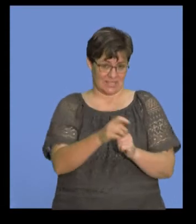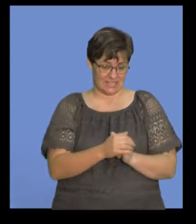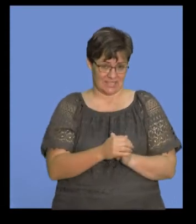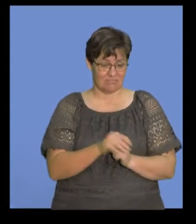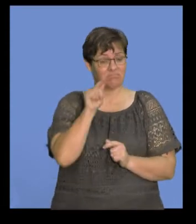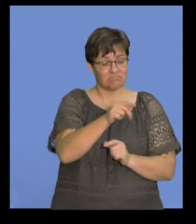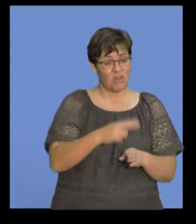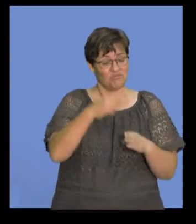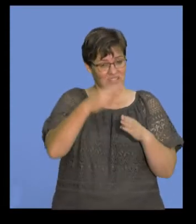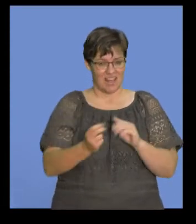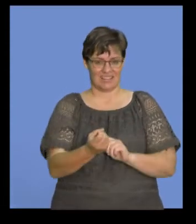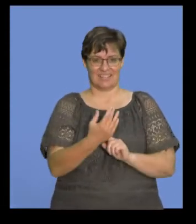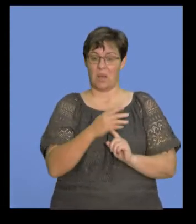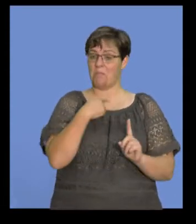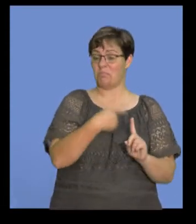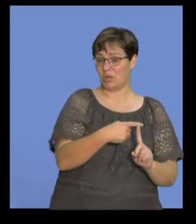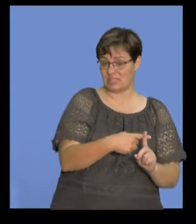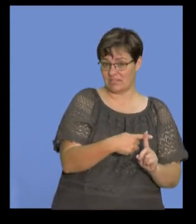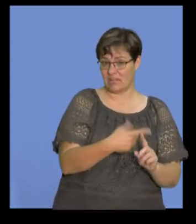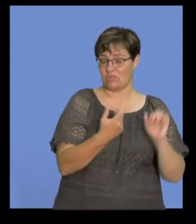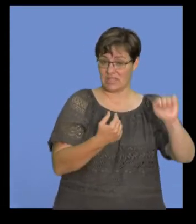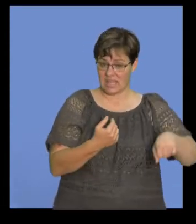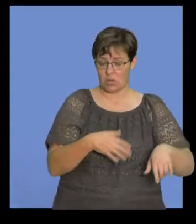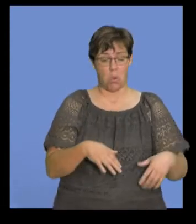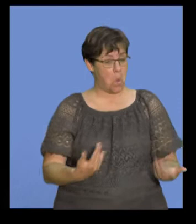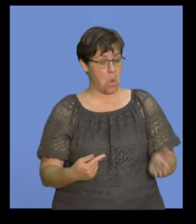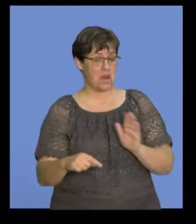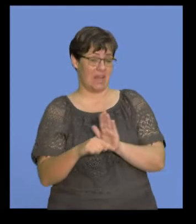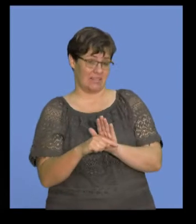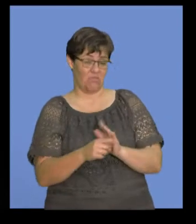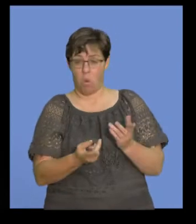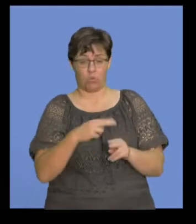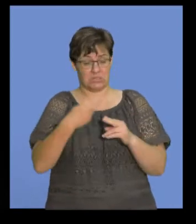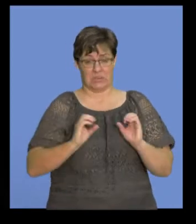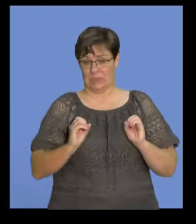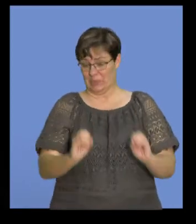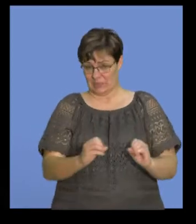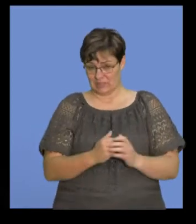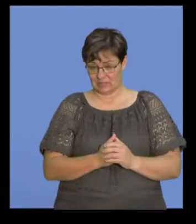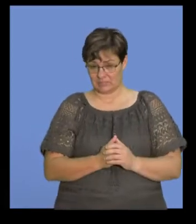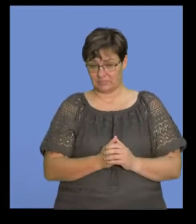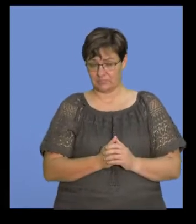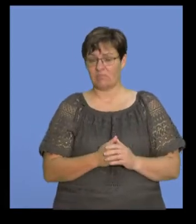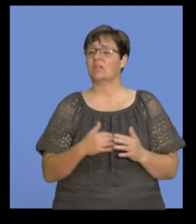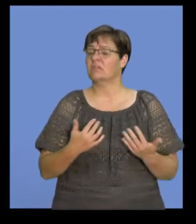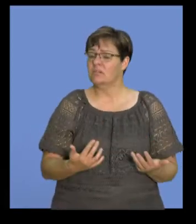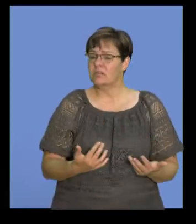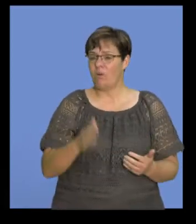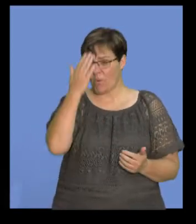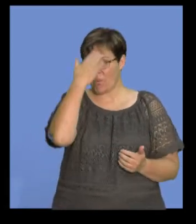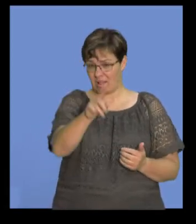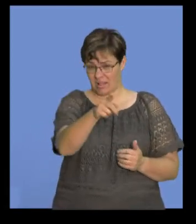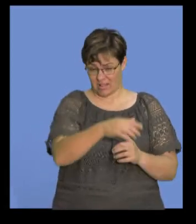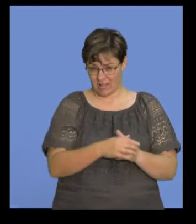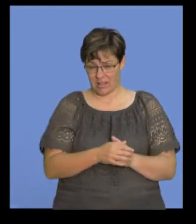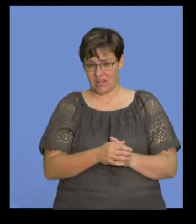you results in a positive manner, which is yes, or might not give you results. We then know that if you've got